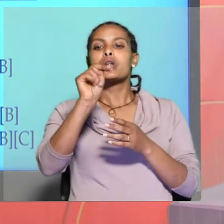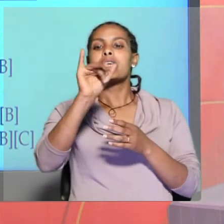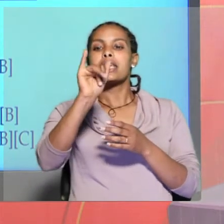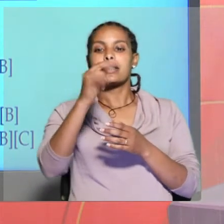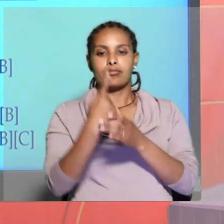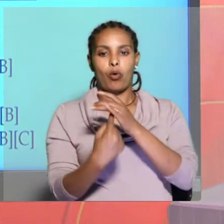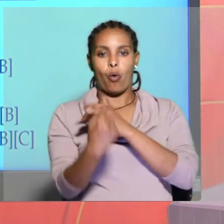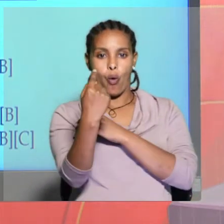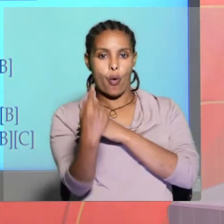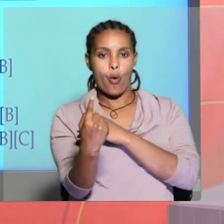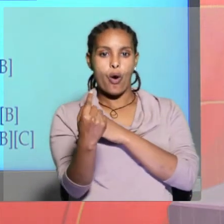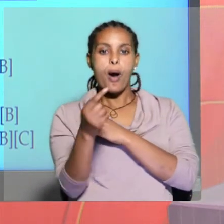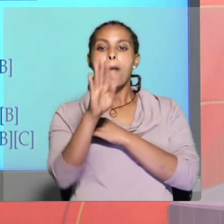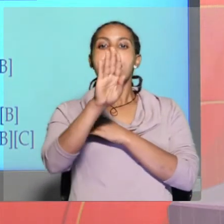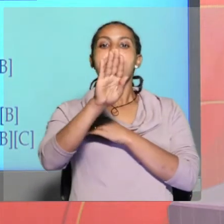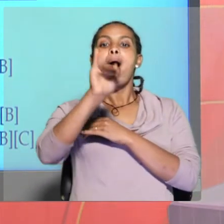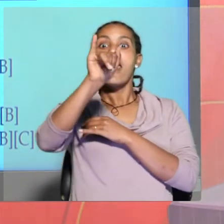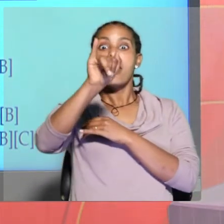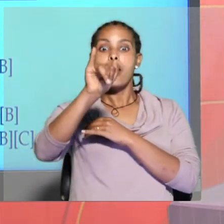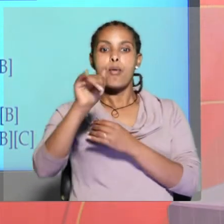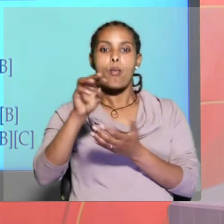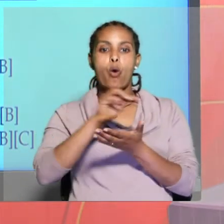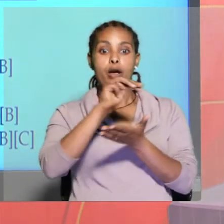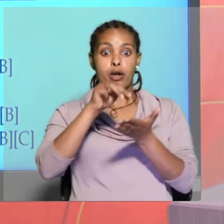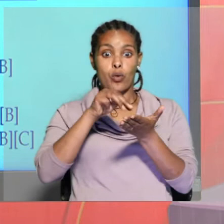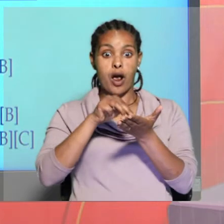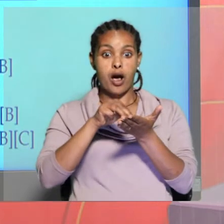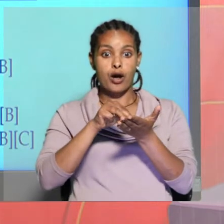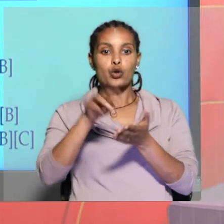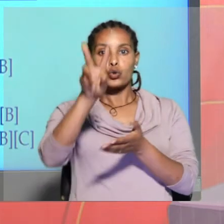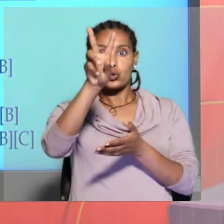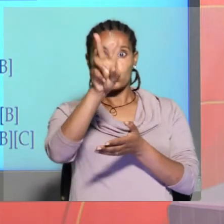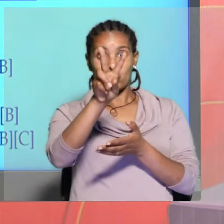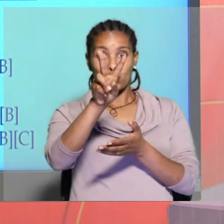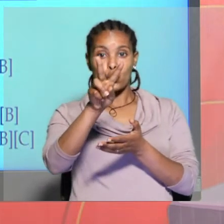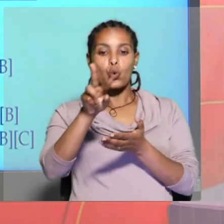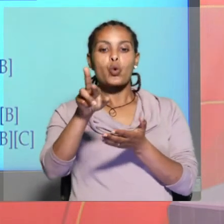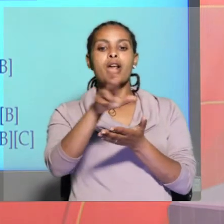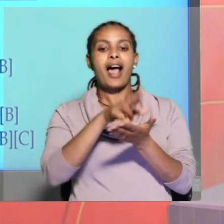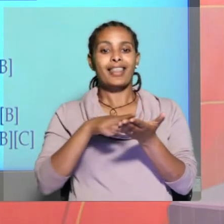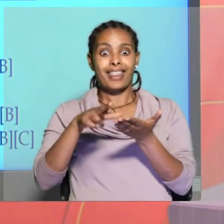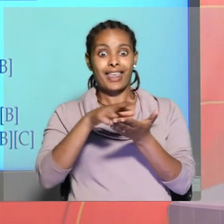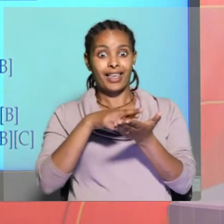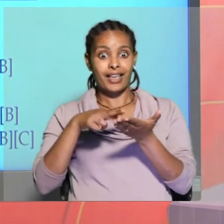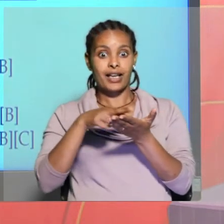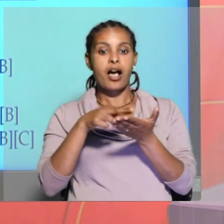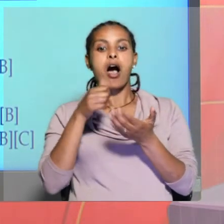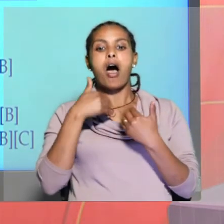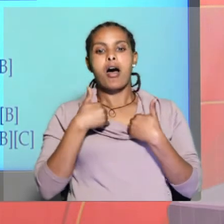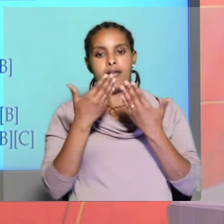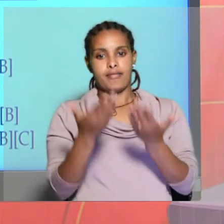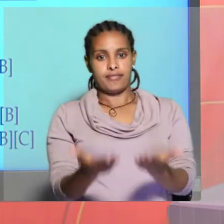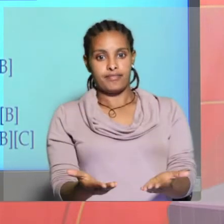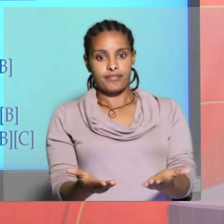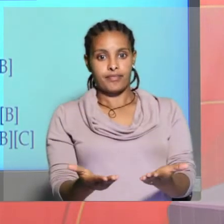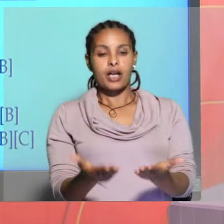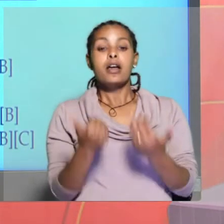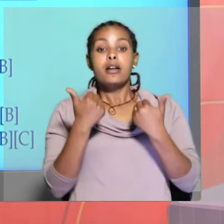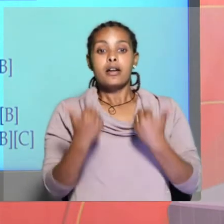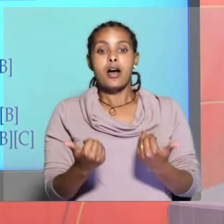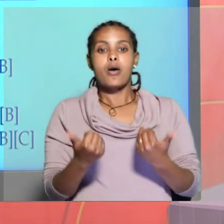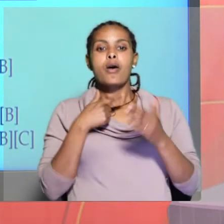unimolecular. Bimolecular, when two reacting species are there. Now